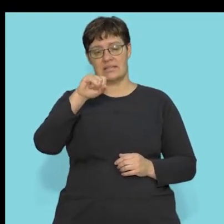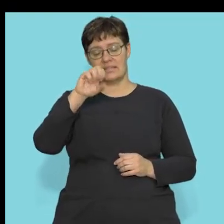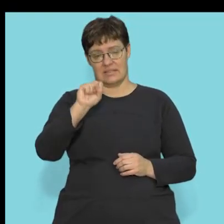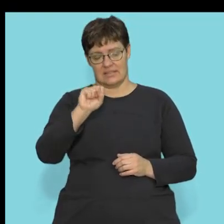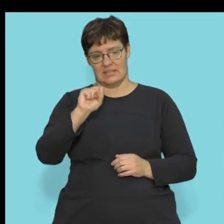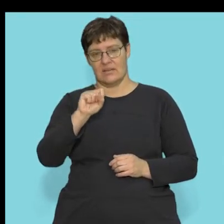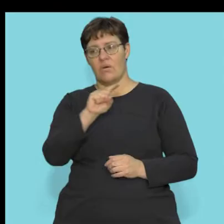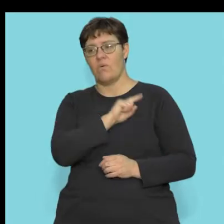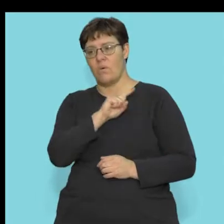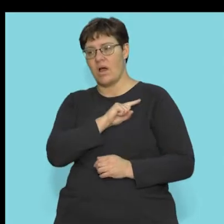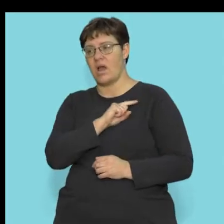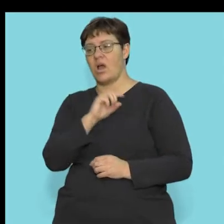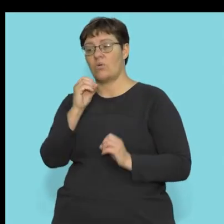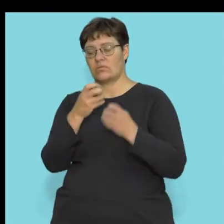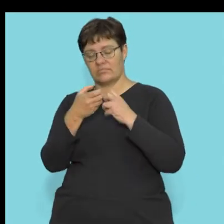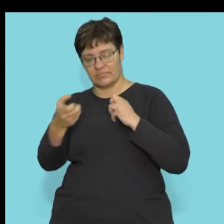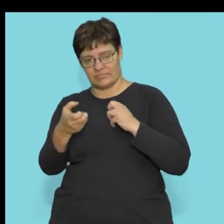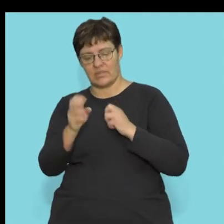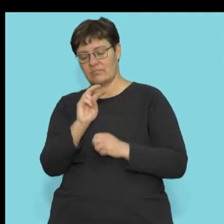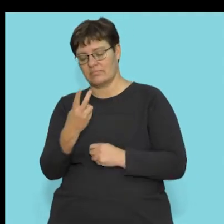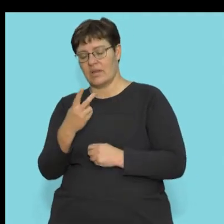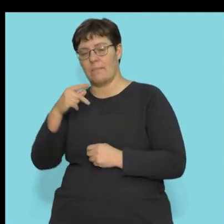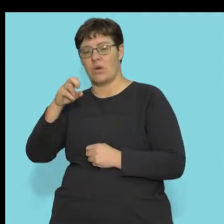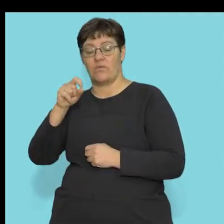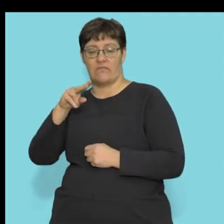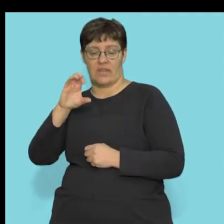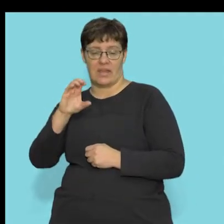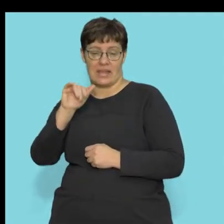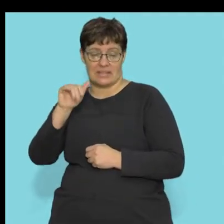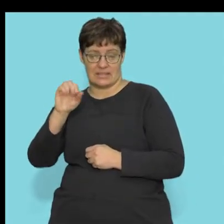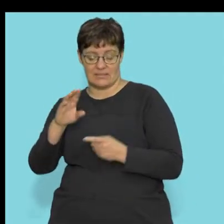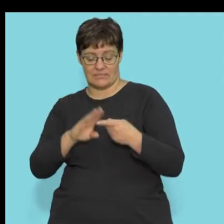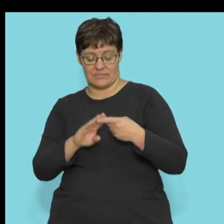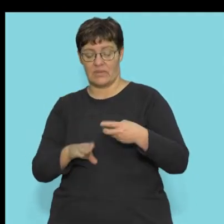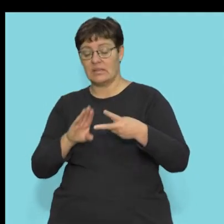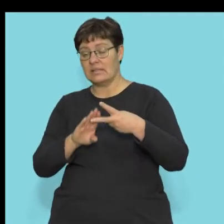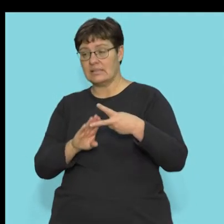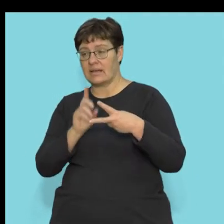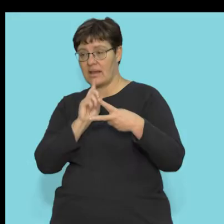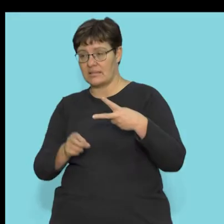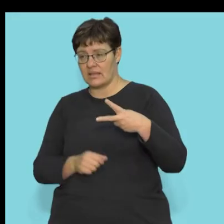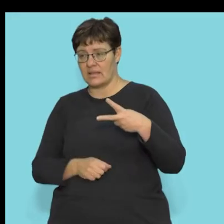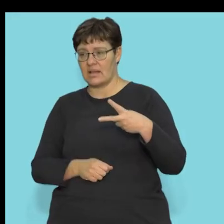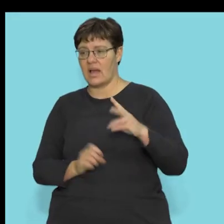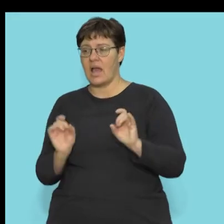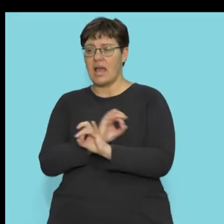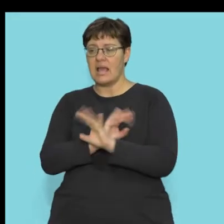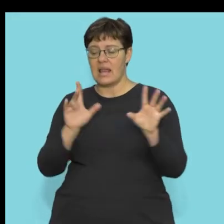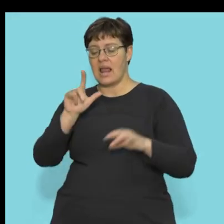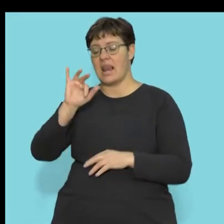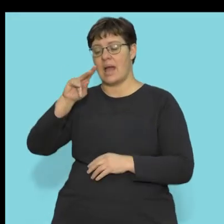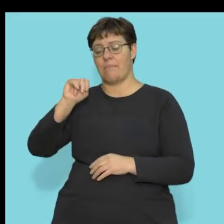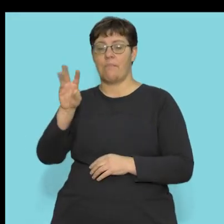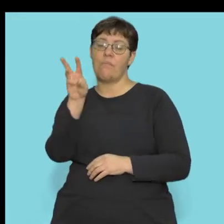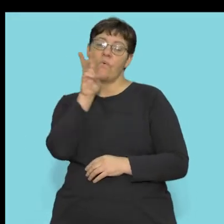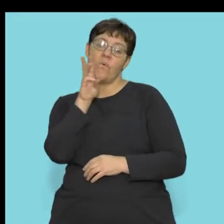is when the glucose is converted into pyruvic acid. The second question was relating to what chemical is